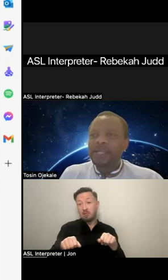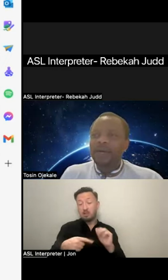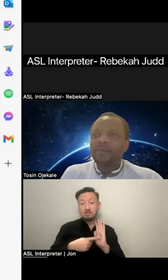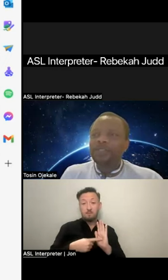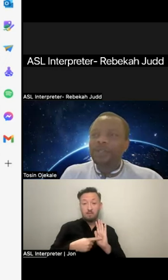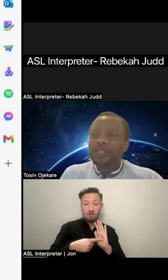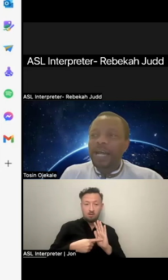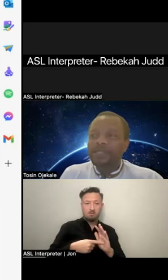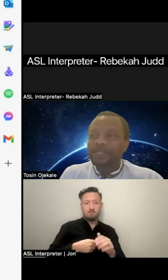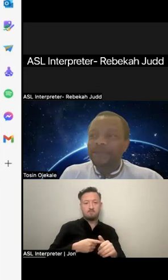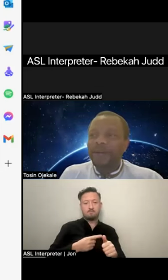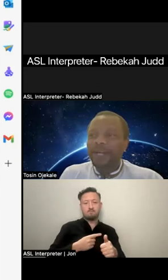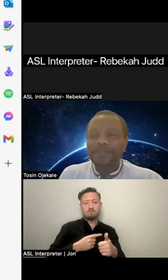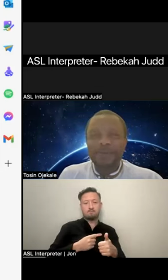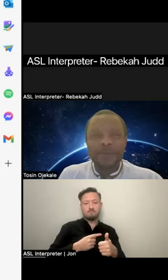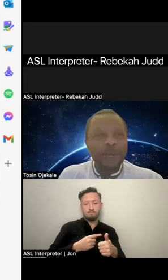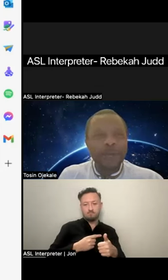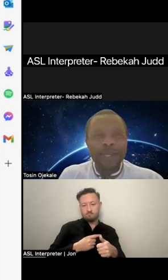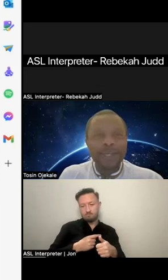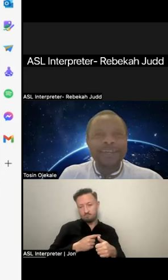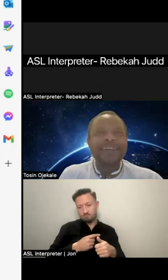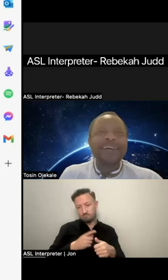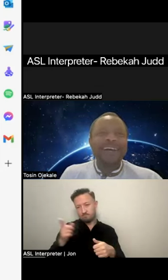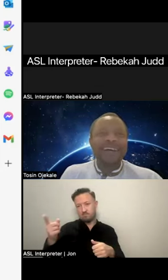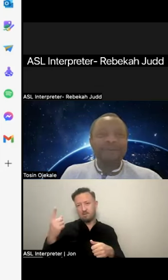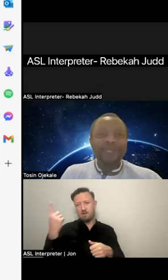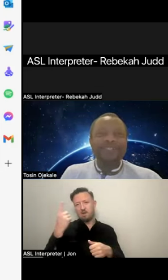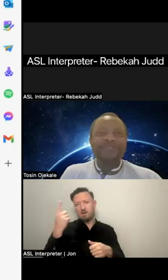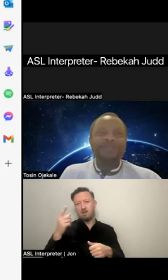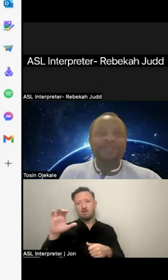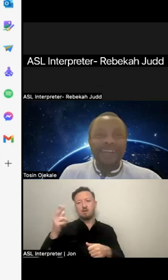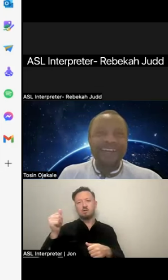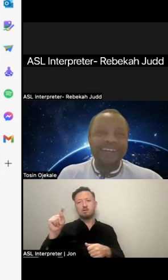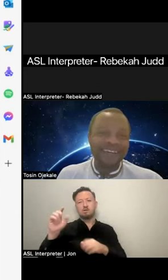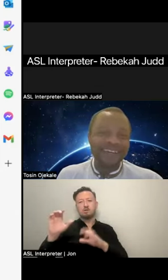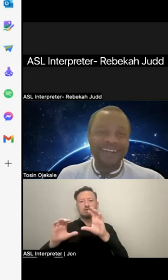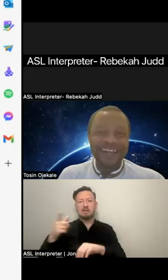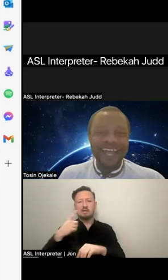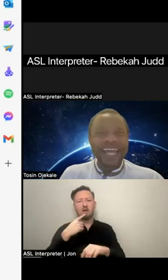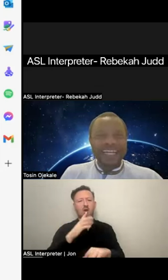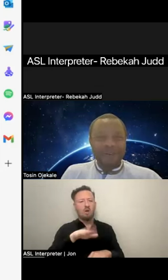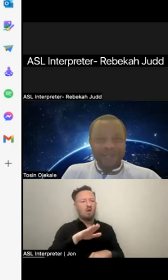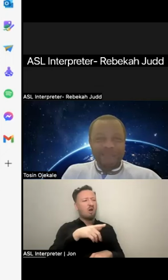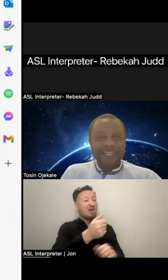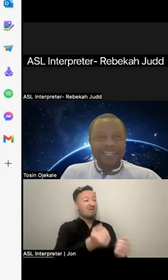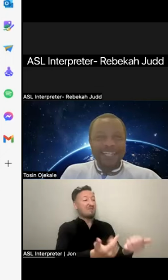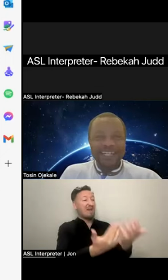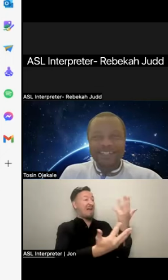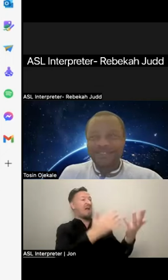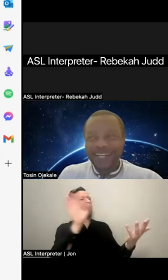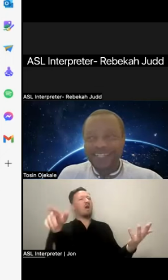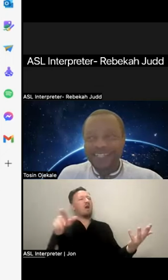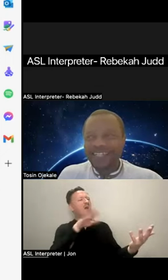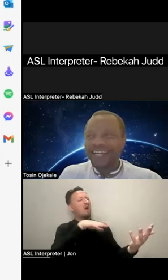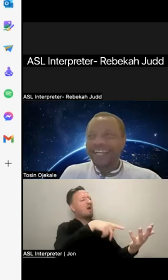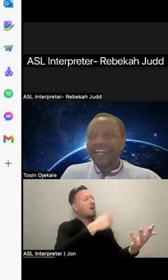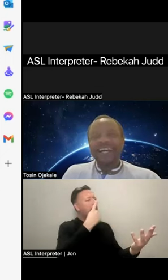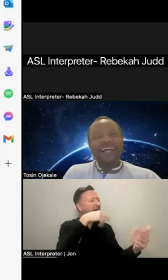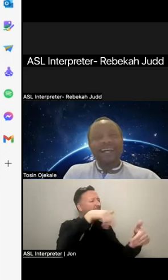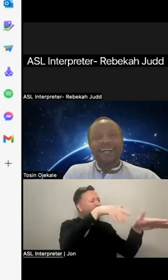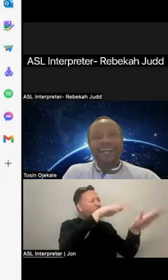says, can we just ask the fire to go away? I wish to. That would have been the easiest, right?